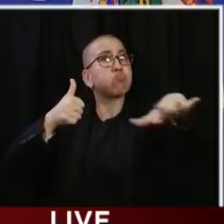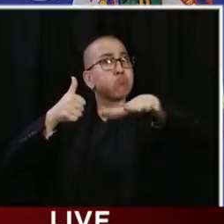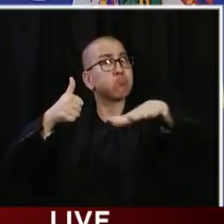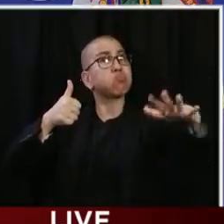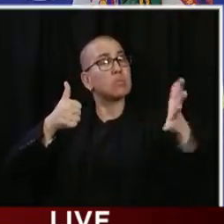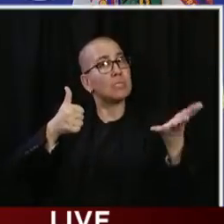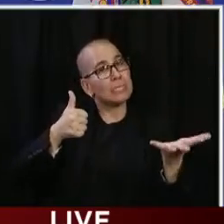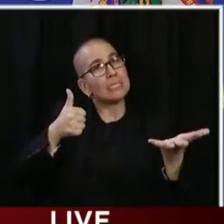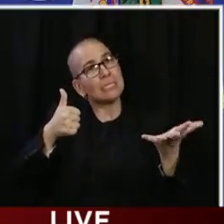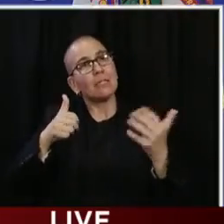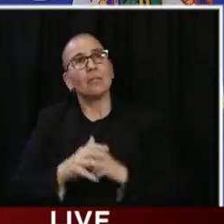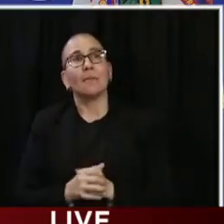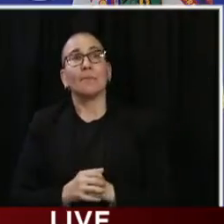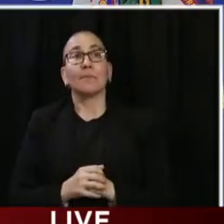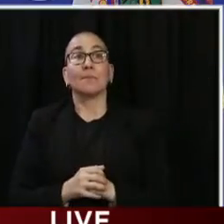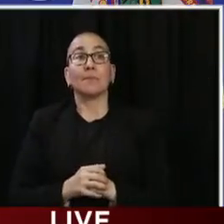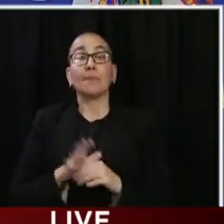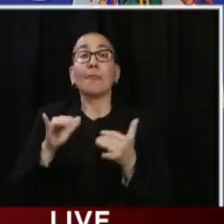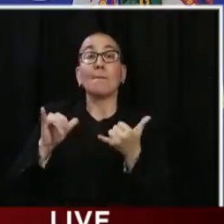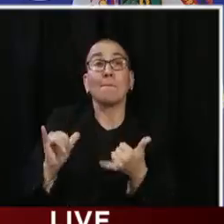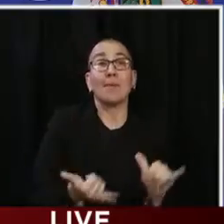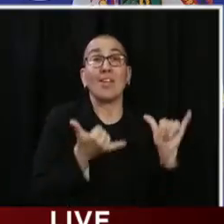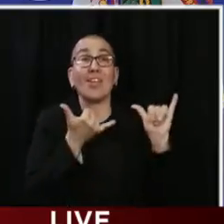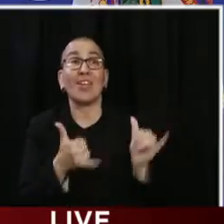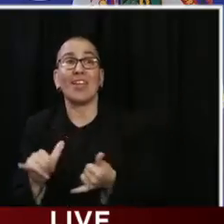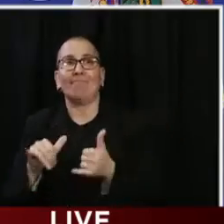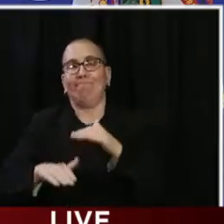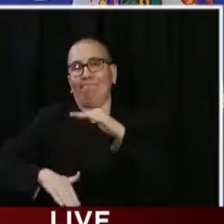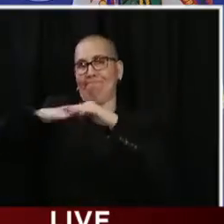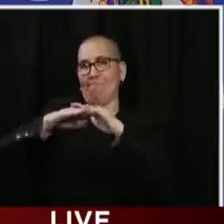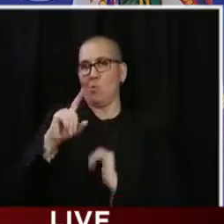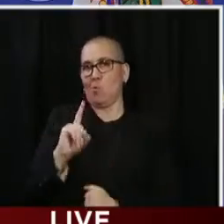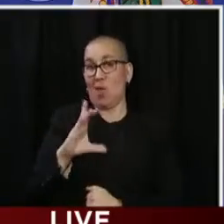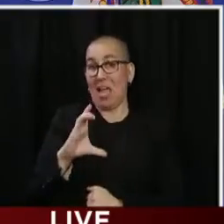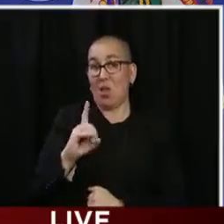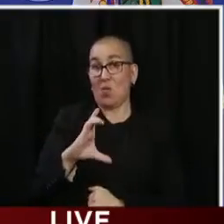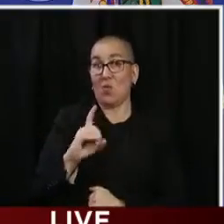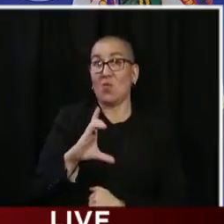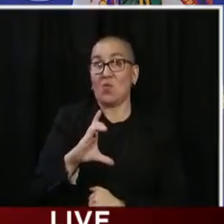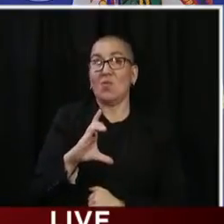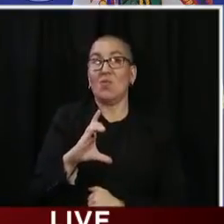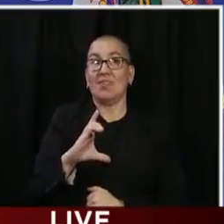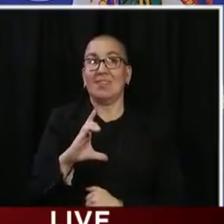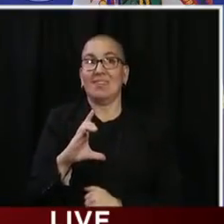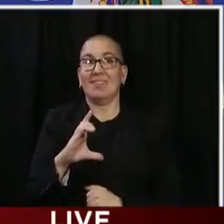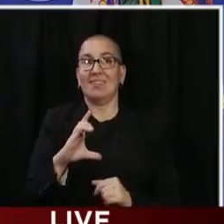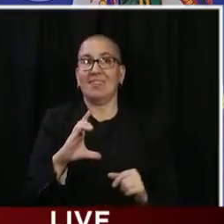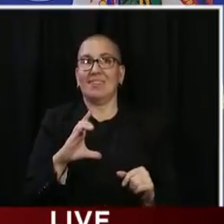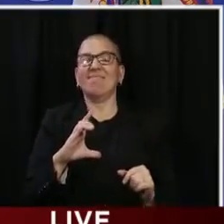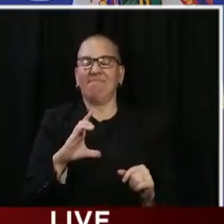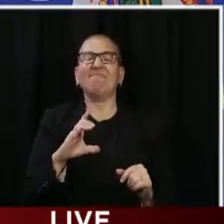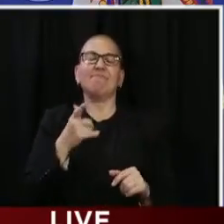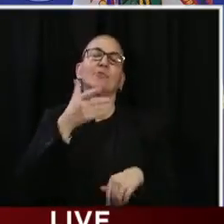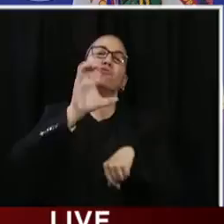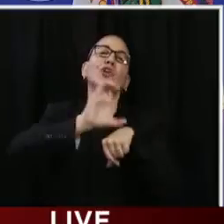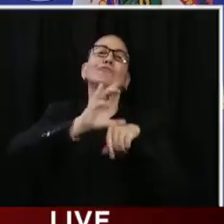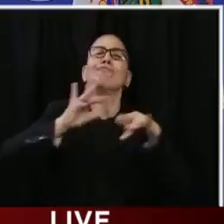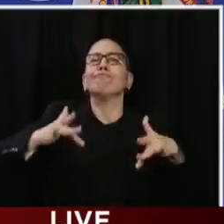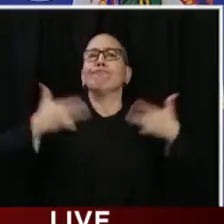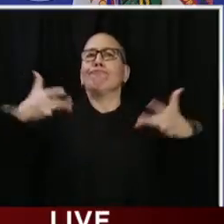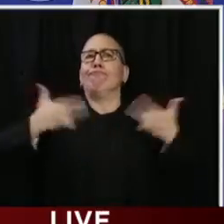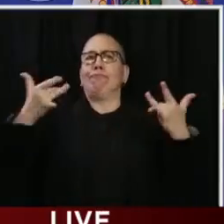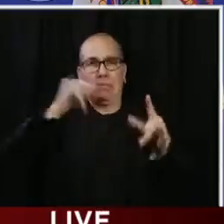max parties of 100 total, because we know that for some really large churches, 50 per, getting that